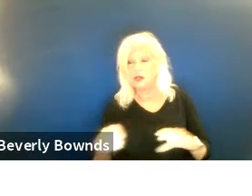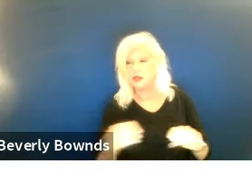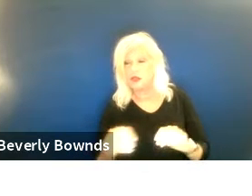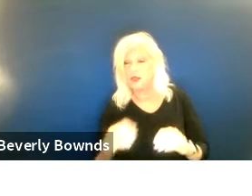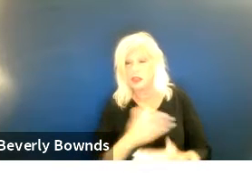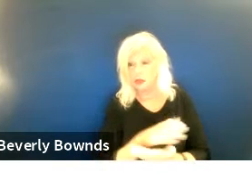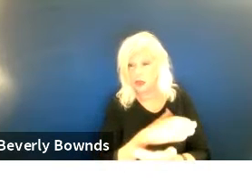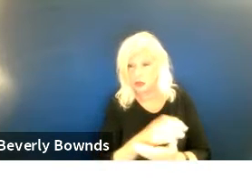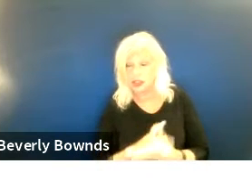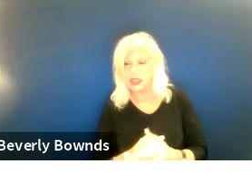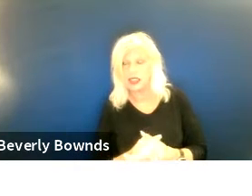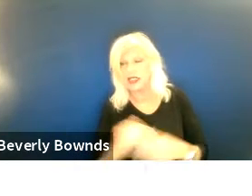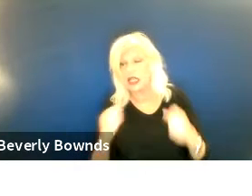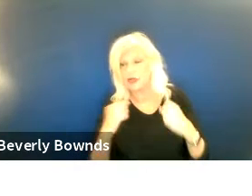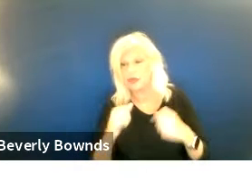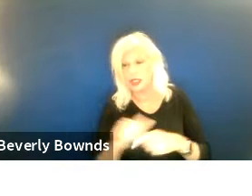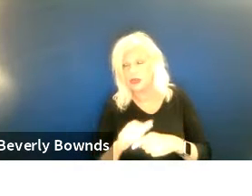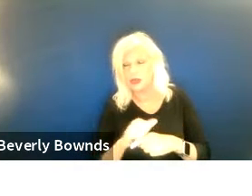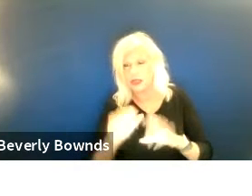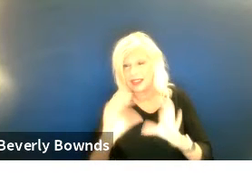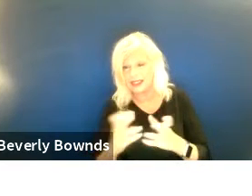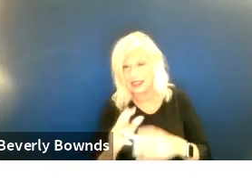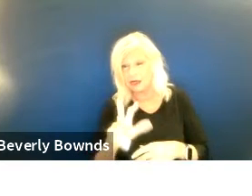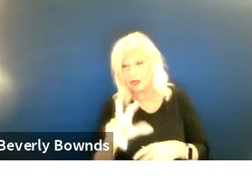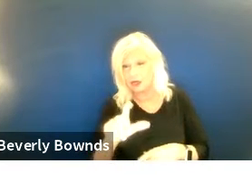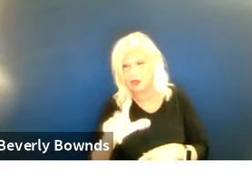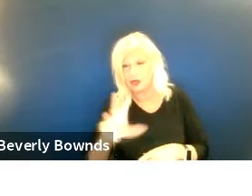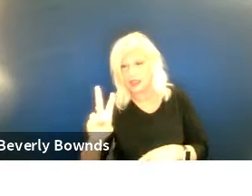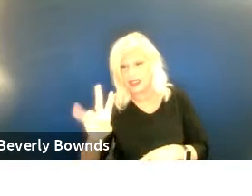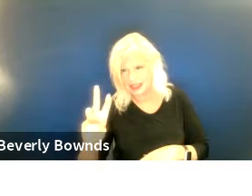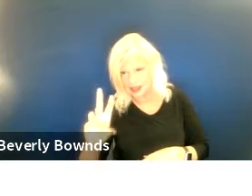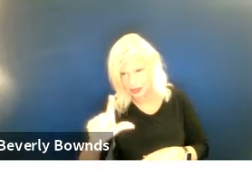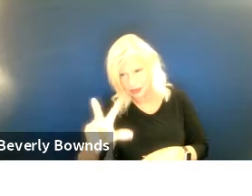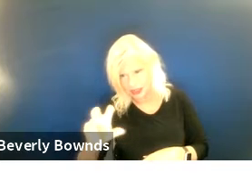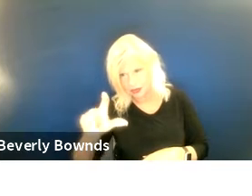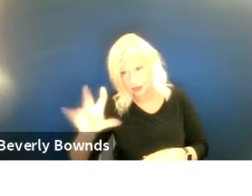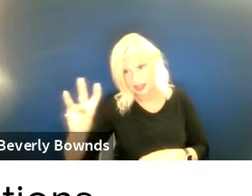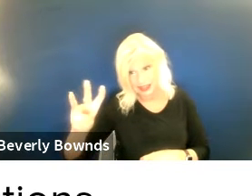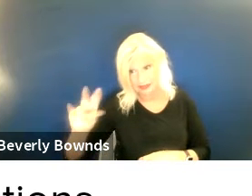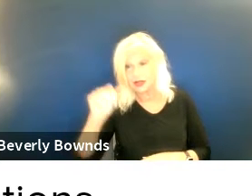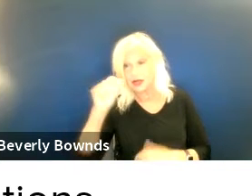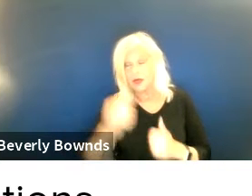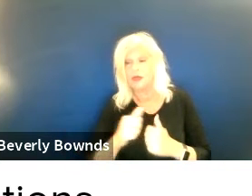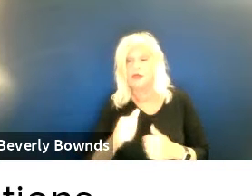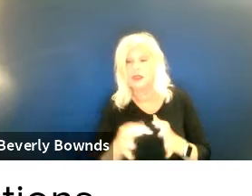standard exercise training set with 327 adults with spinal cord injury.